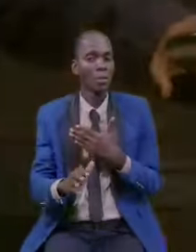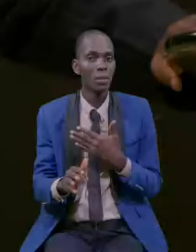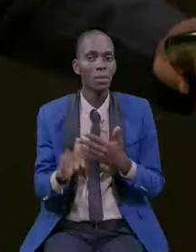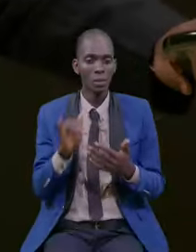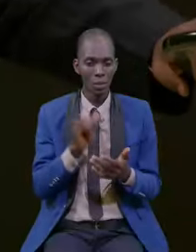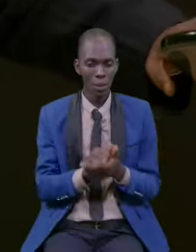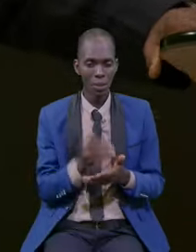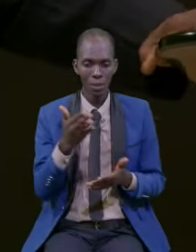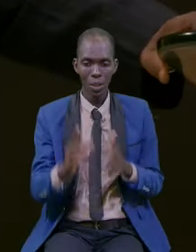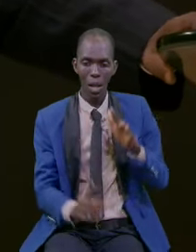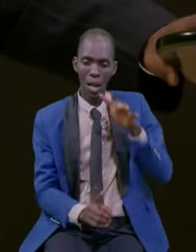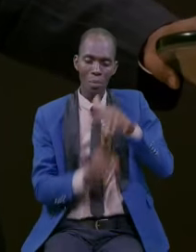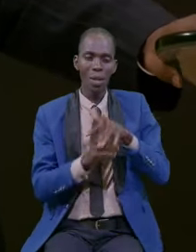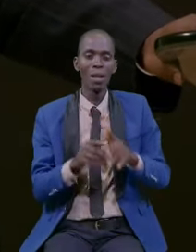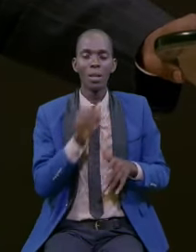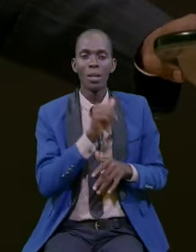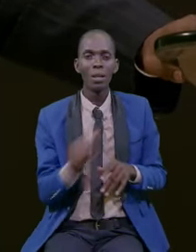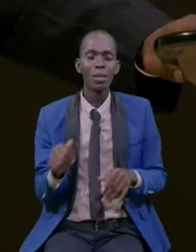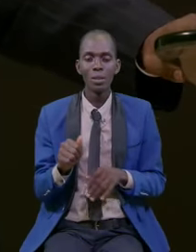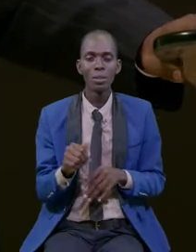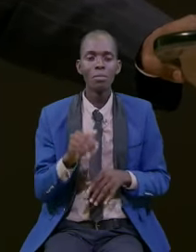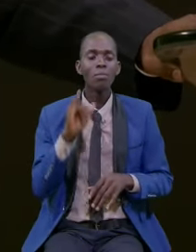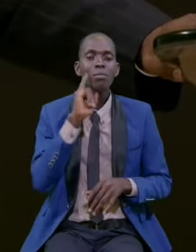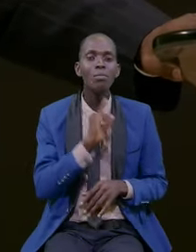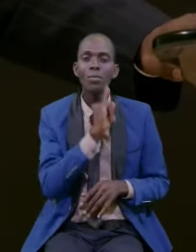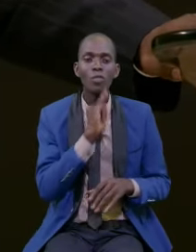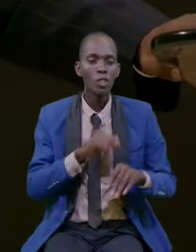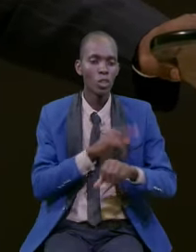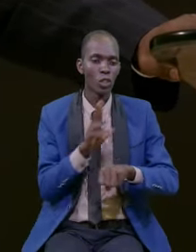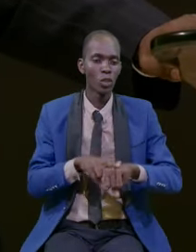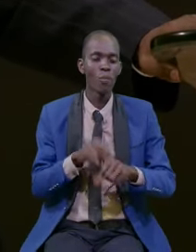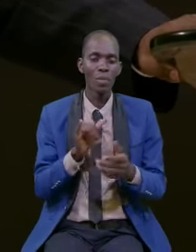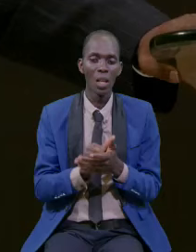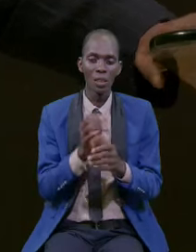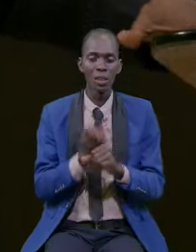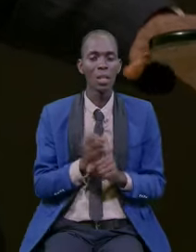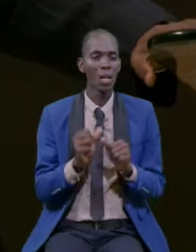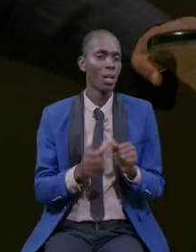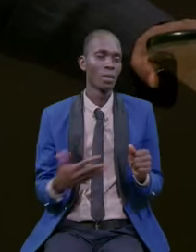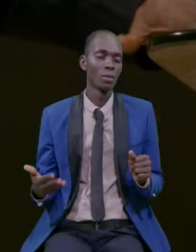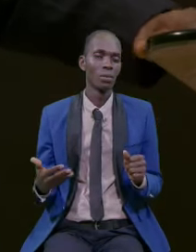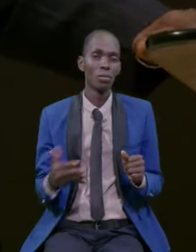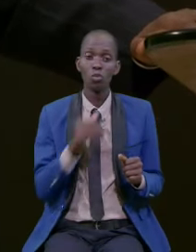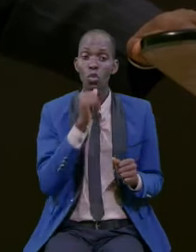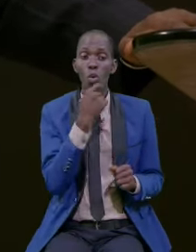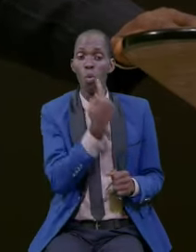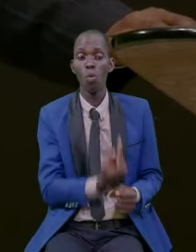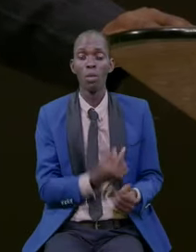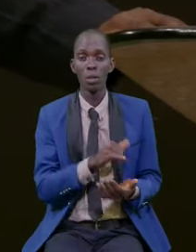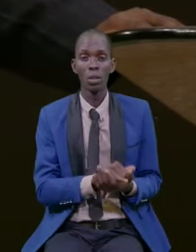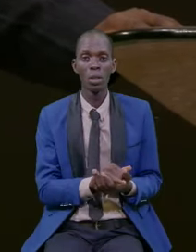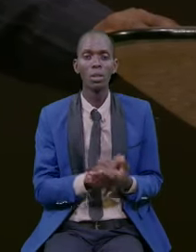Israel possessed everything. Not only that, there were promises